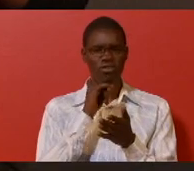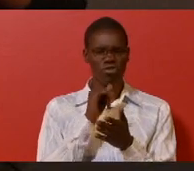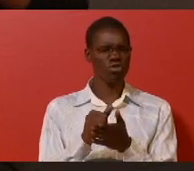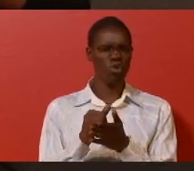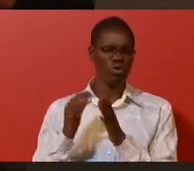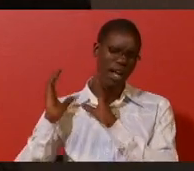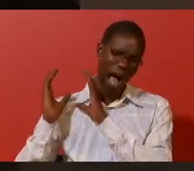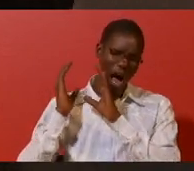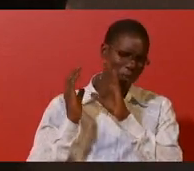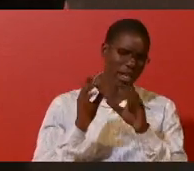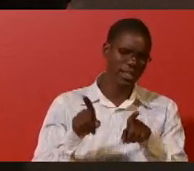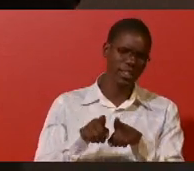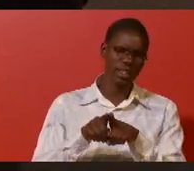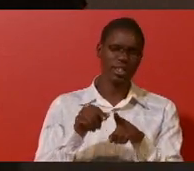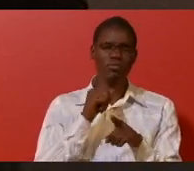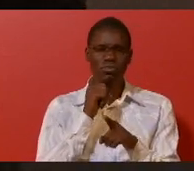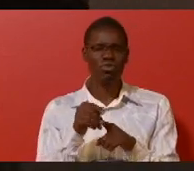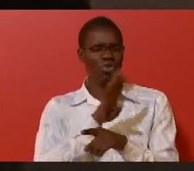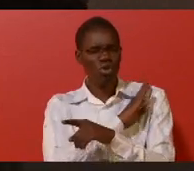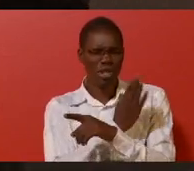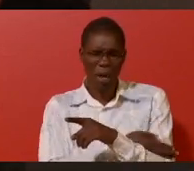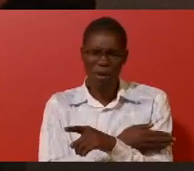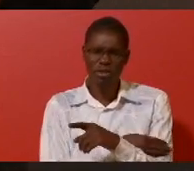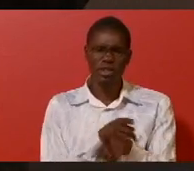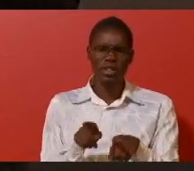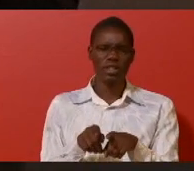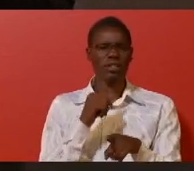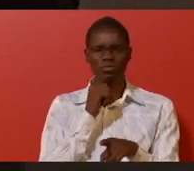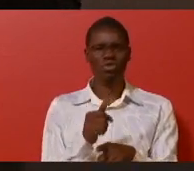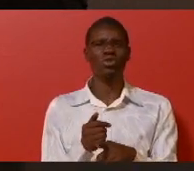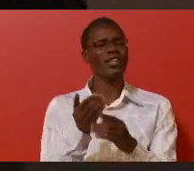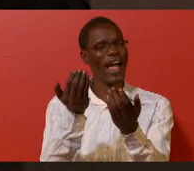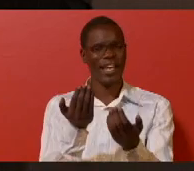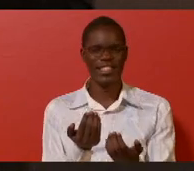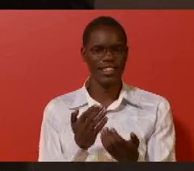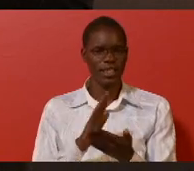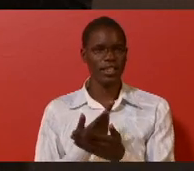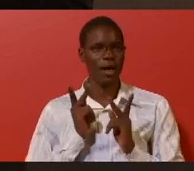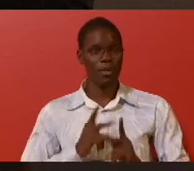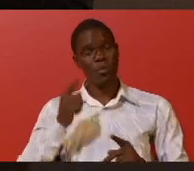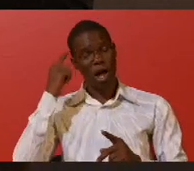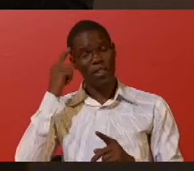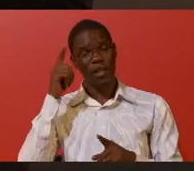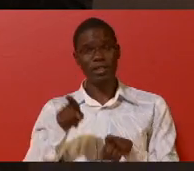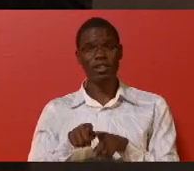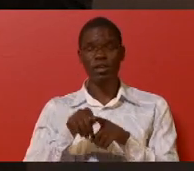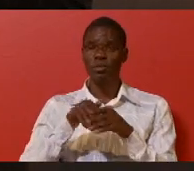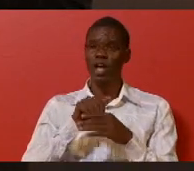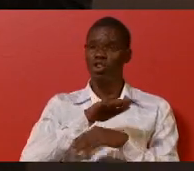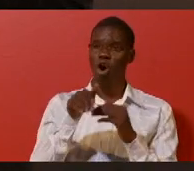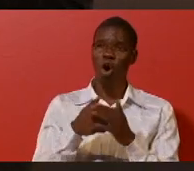burden. It's not a power tool. It's not a necessary evil. It's not a necessary evil. Some people think, and almost in every